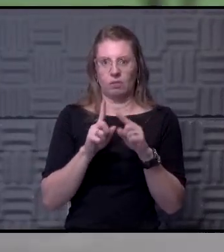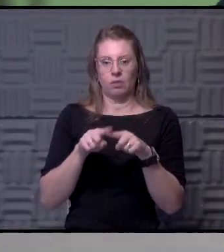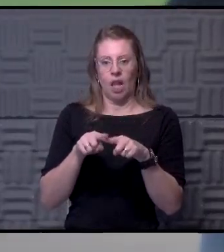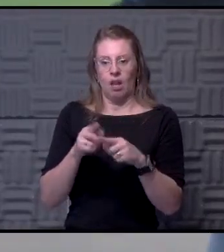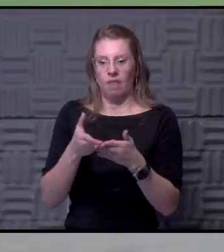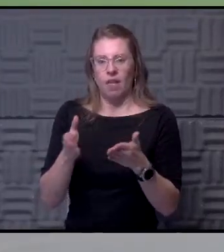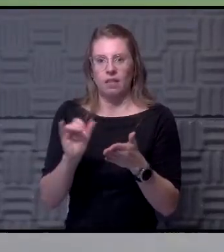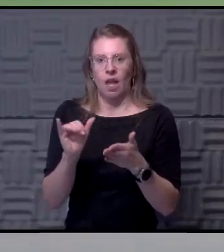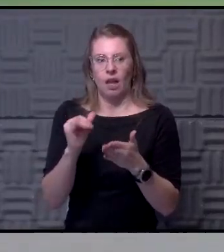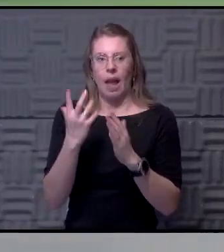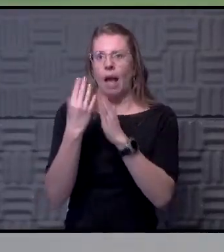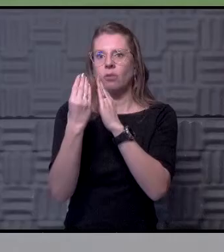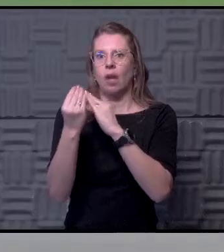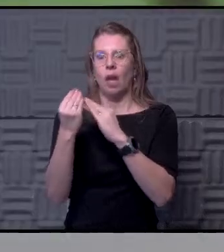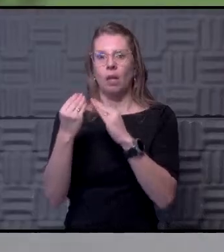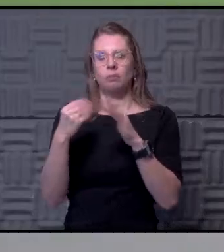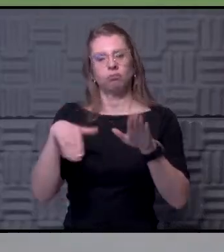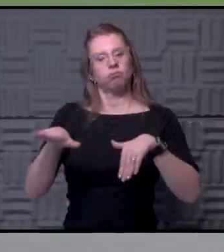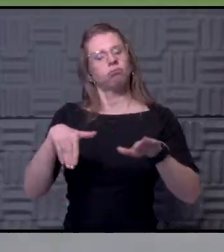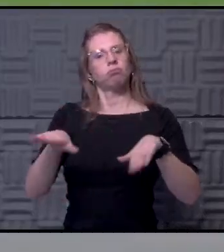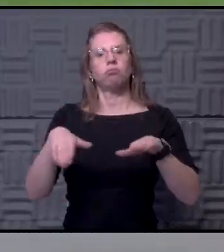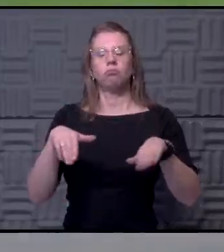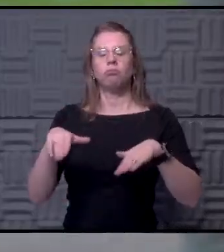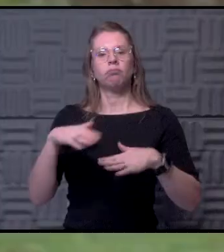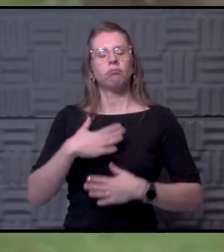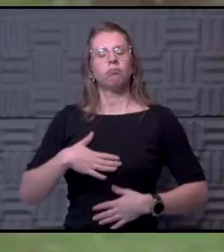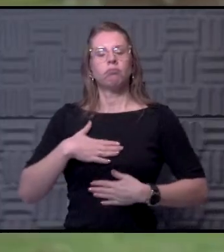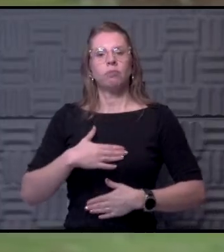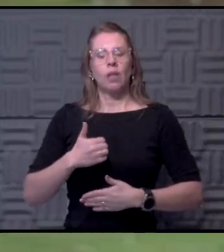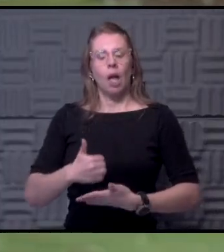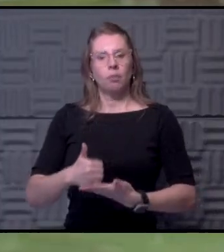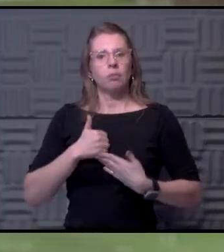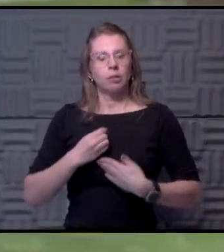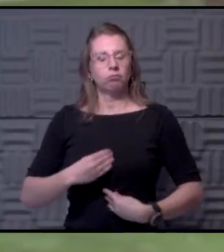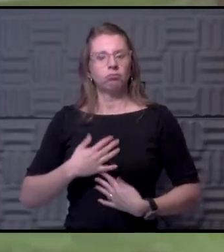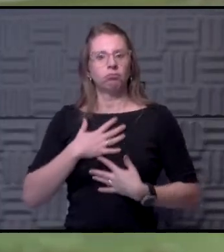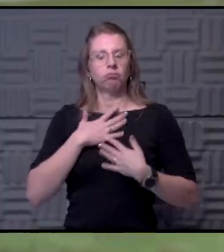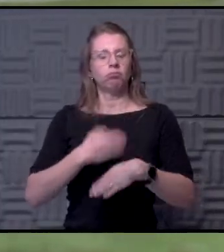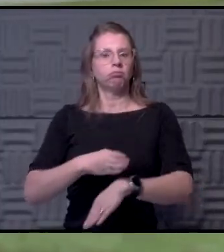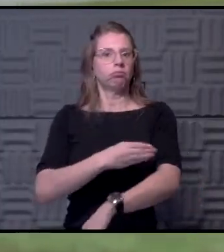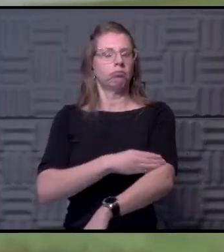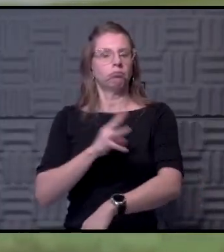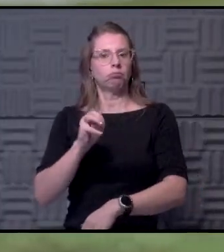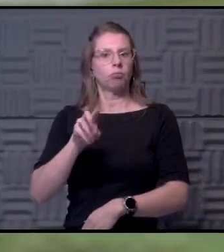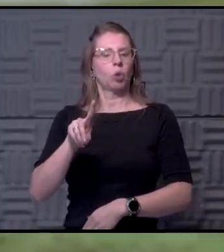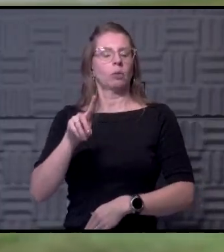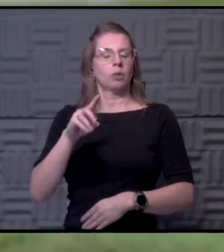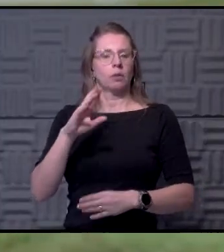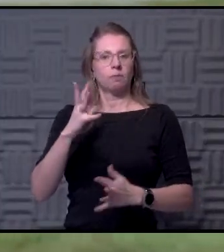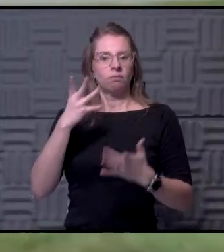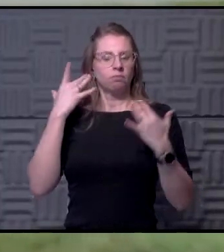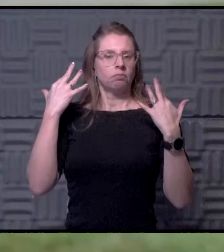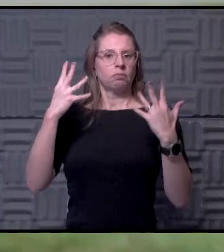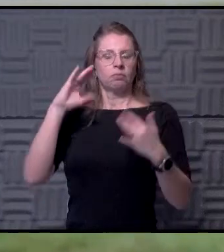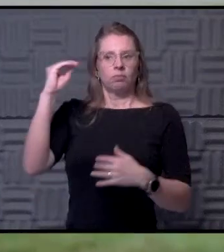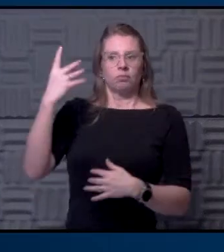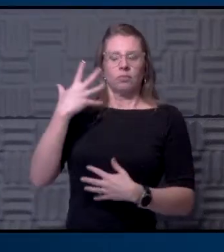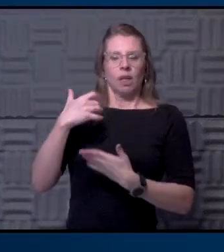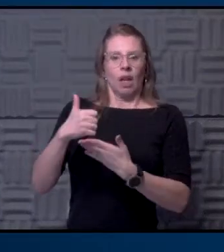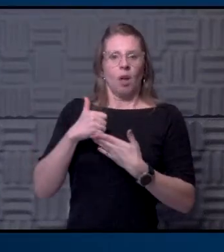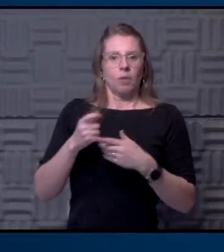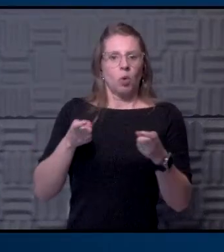things like getting outside, taking those walks, and getting fresh air and sunlight as a way to cope with all of